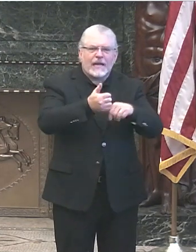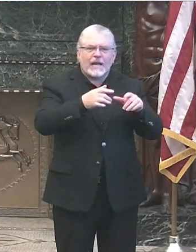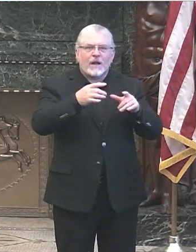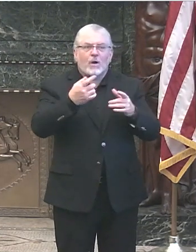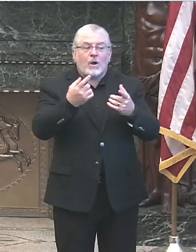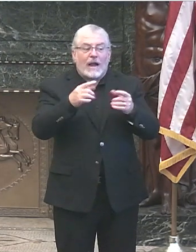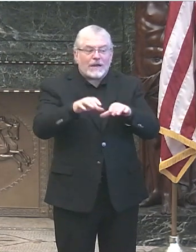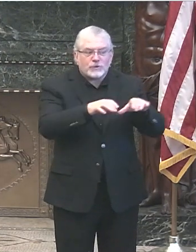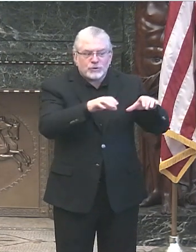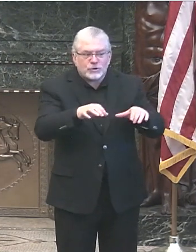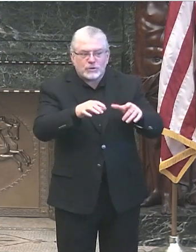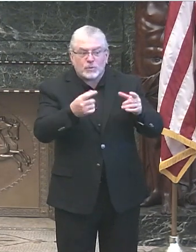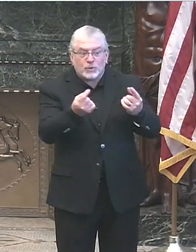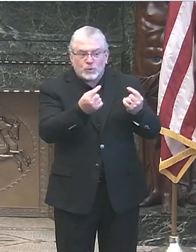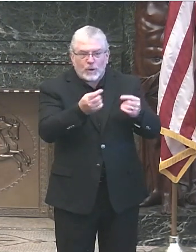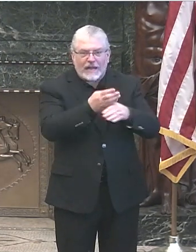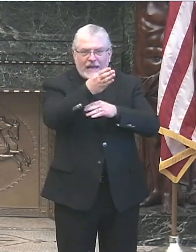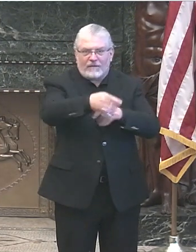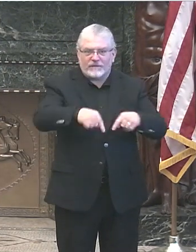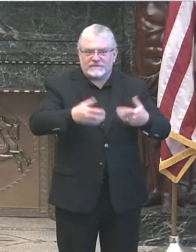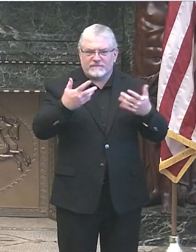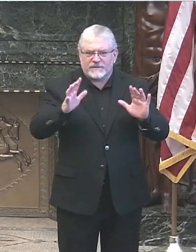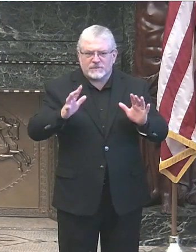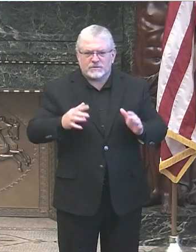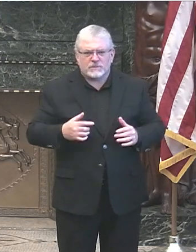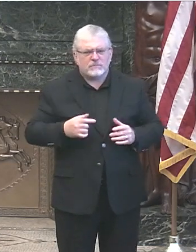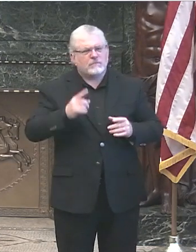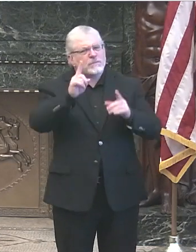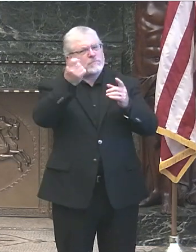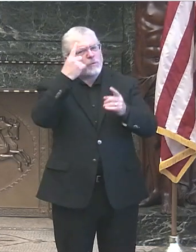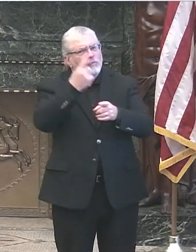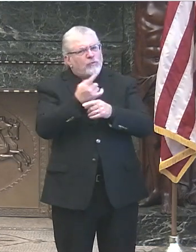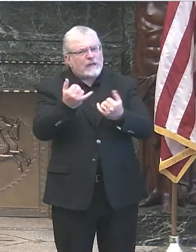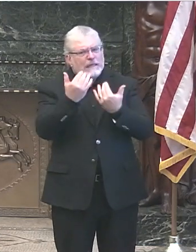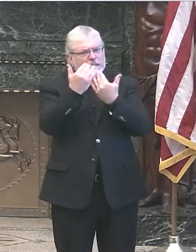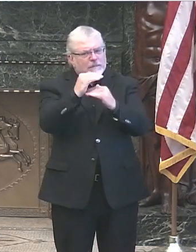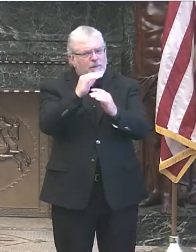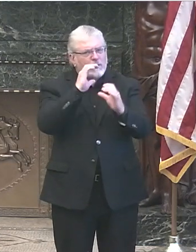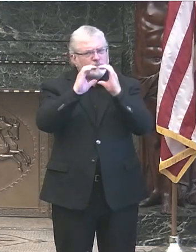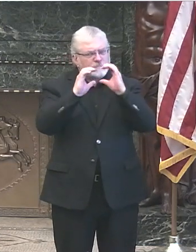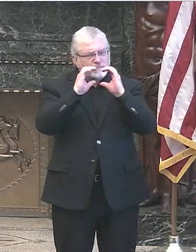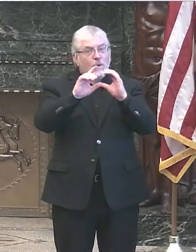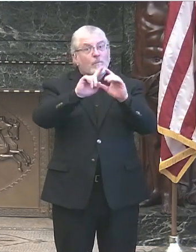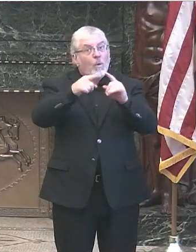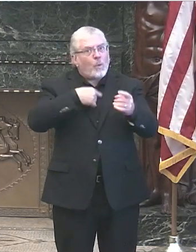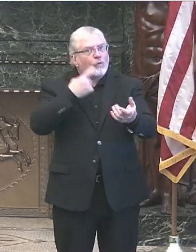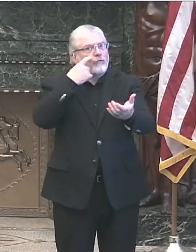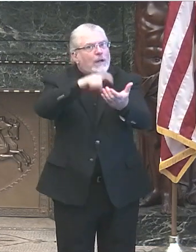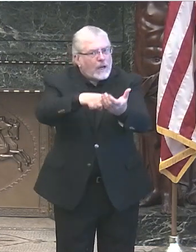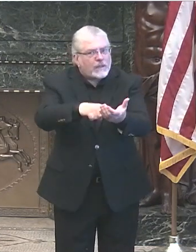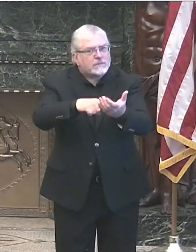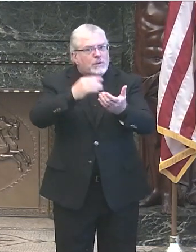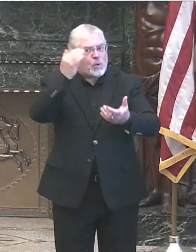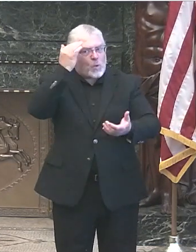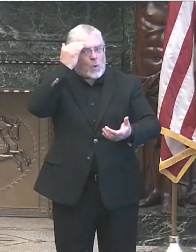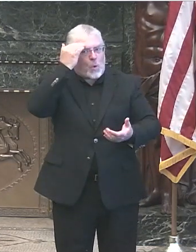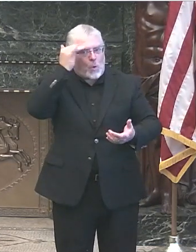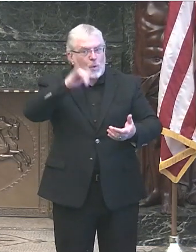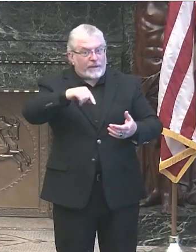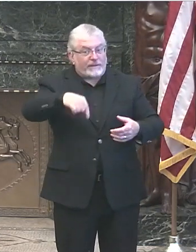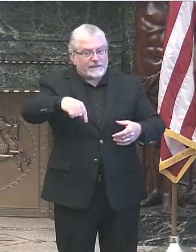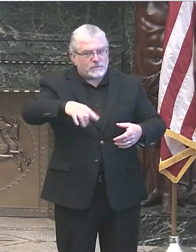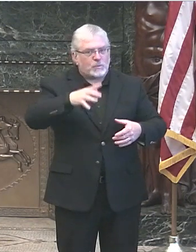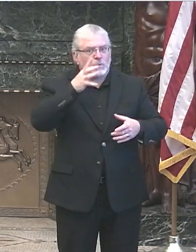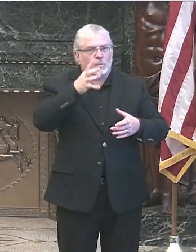conversation. But we recognize that part of this is going to be our budget conversation as well. And so I just want to kind